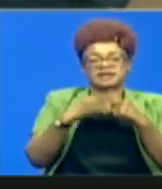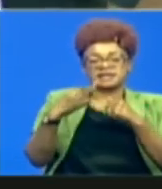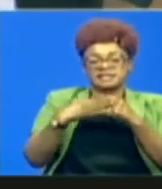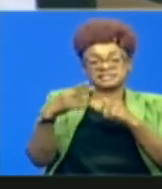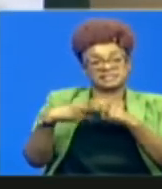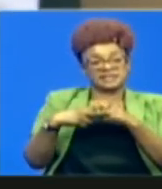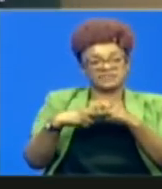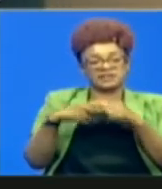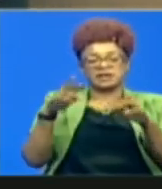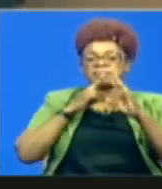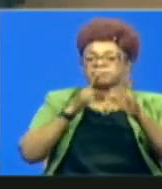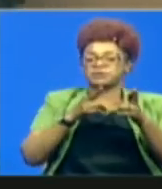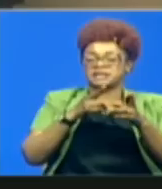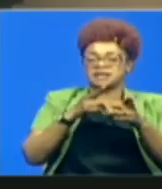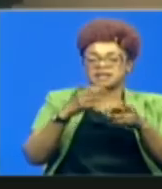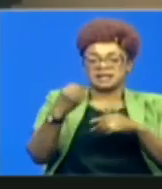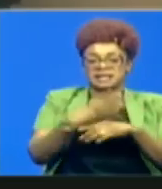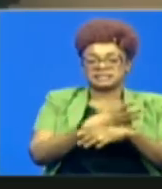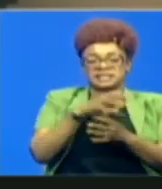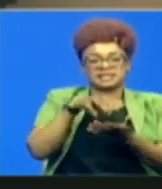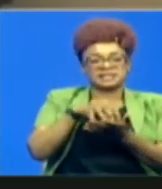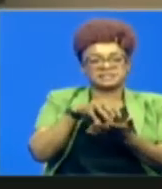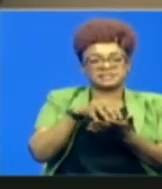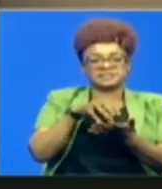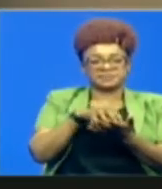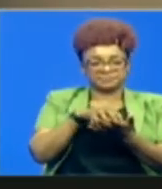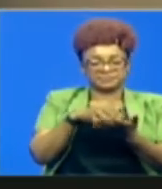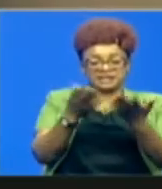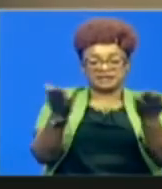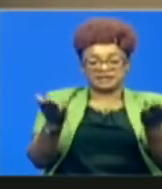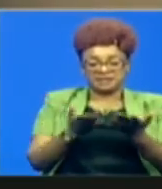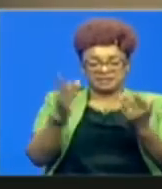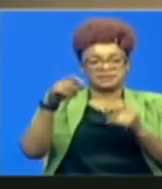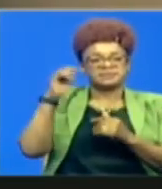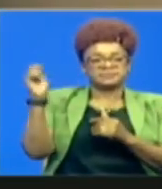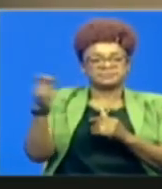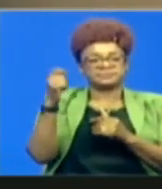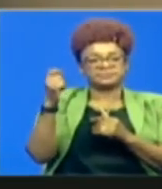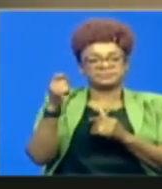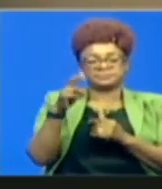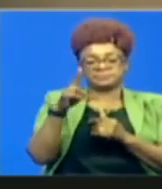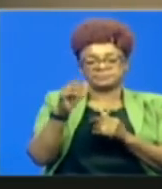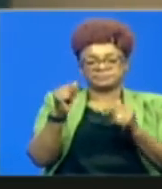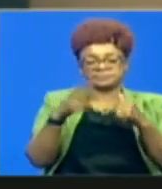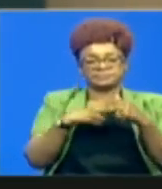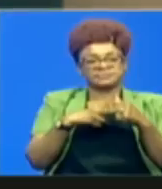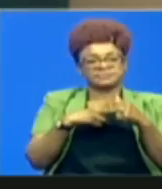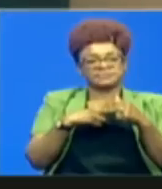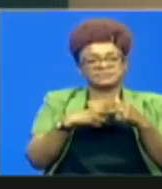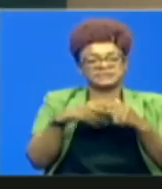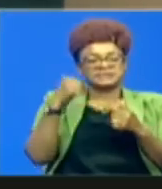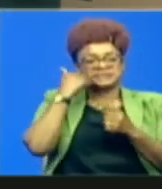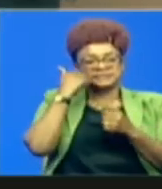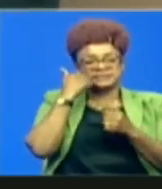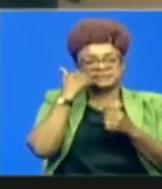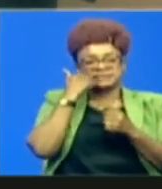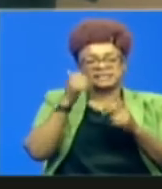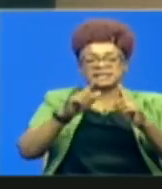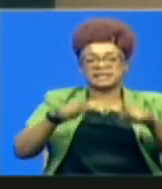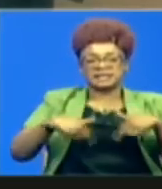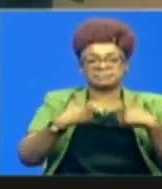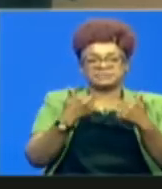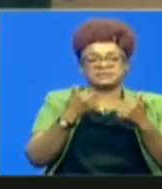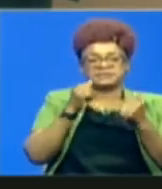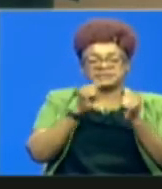47,887 reported cancer cases were reported here in Kenya. In 2017, the disease claimed